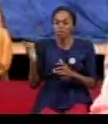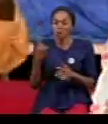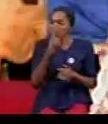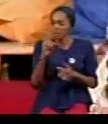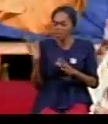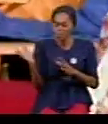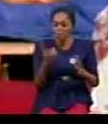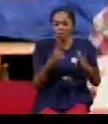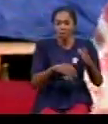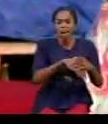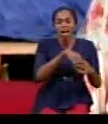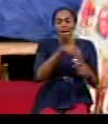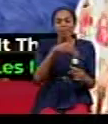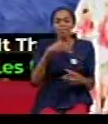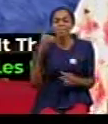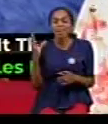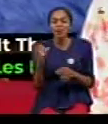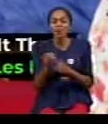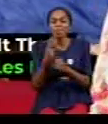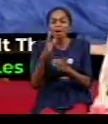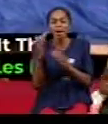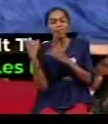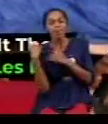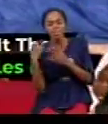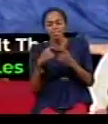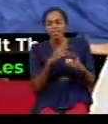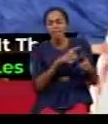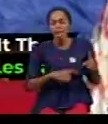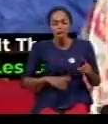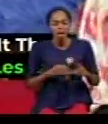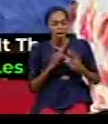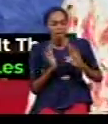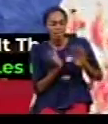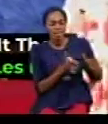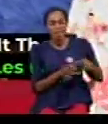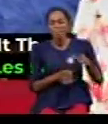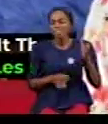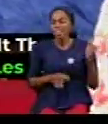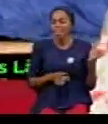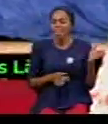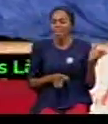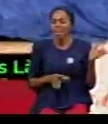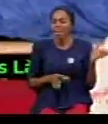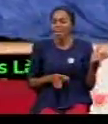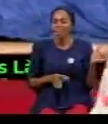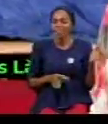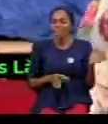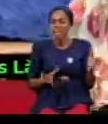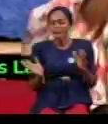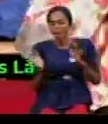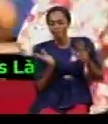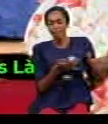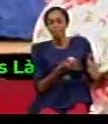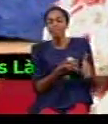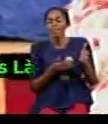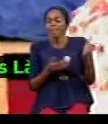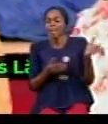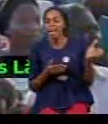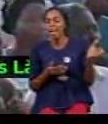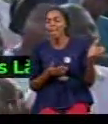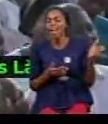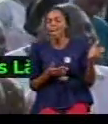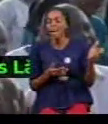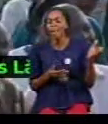surely bring you out. Take your bodies to the Lord and leave it there. Leave it there.